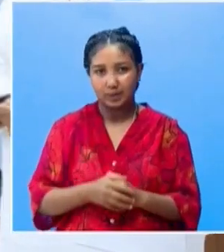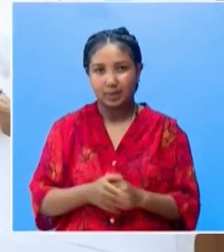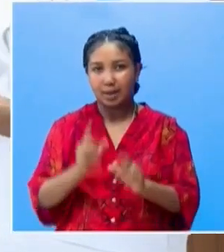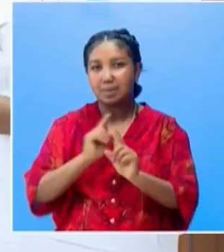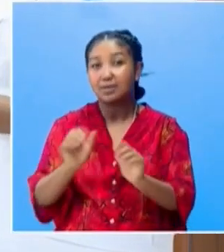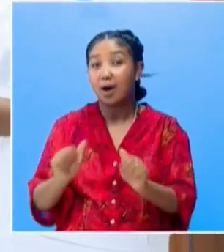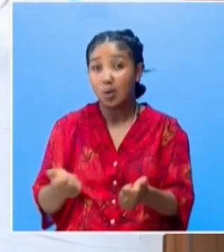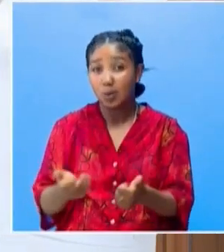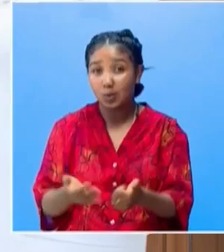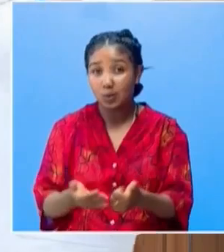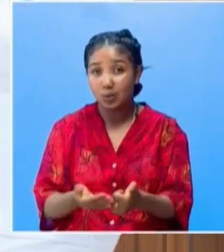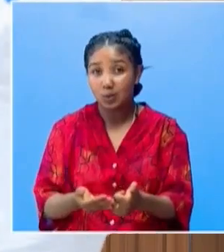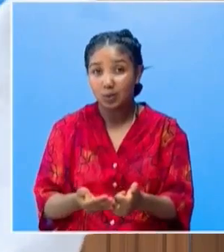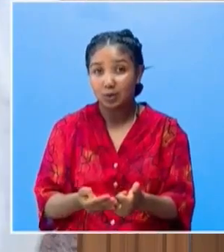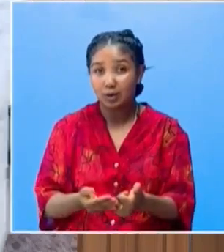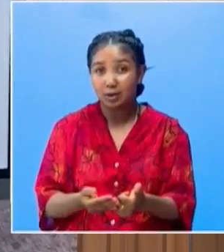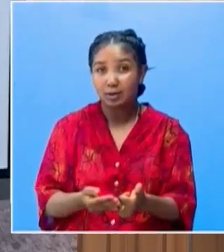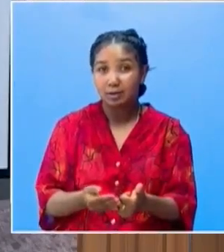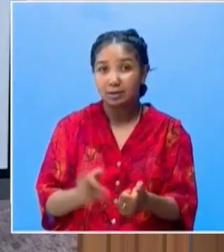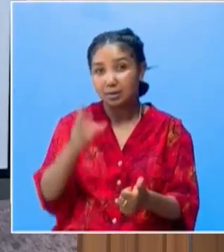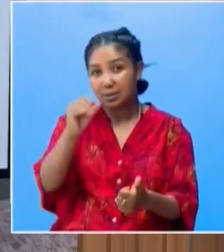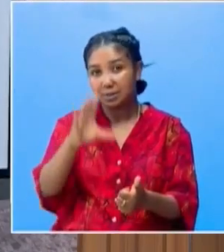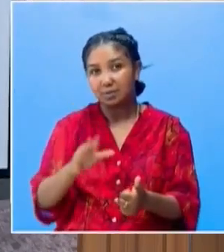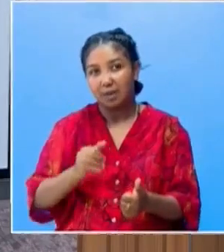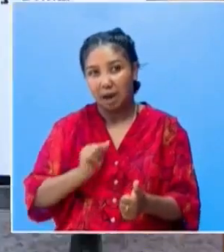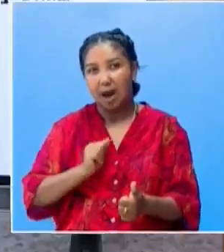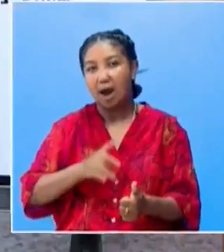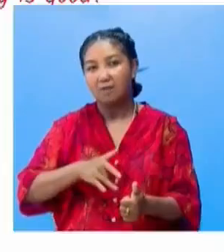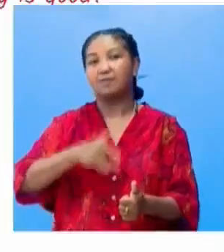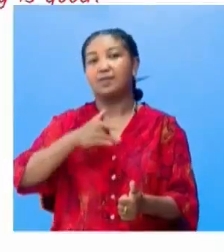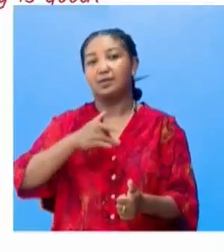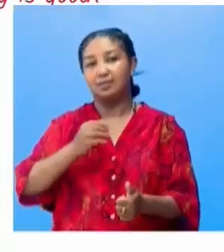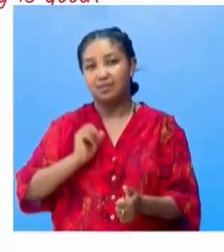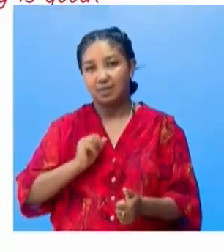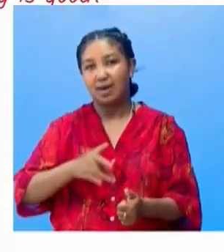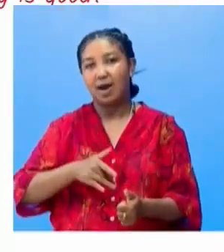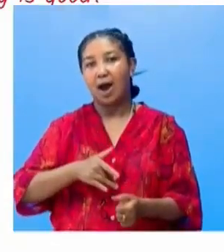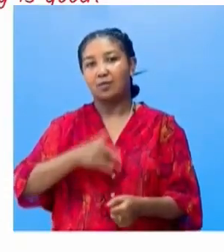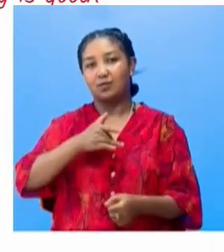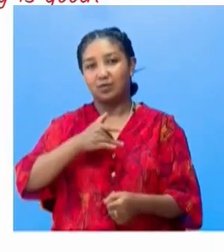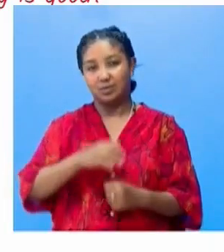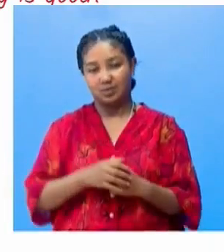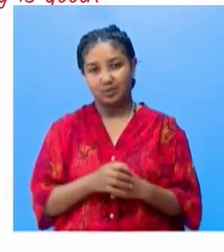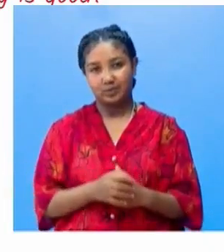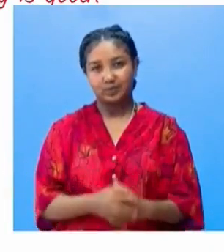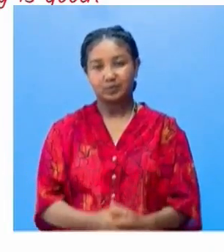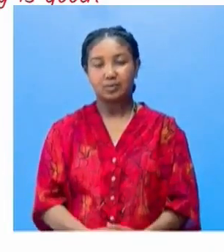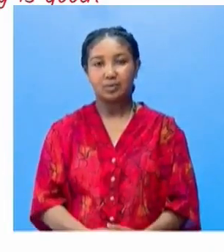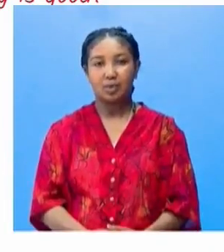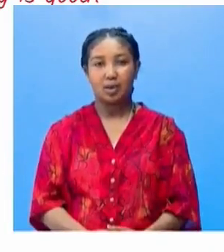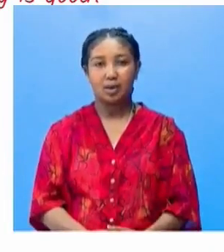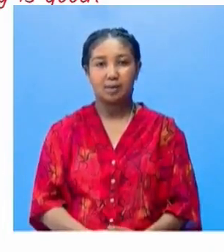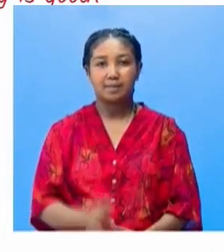say? Yes, somebody said, I feel. Yeah? I feel.